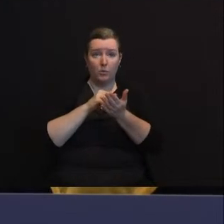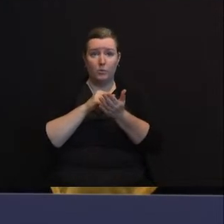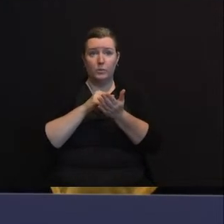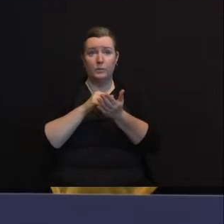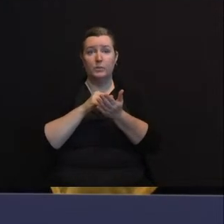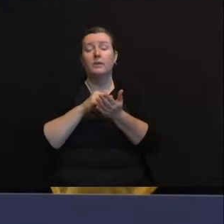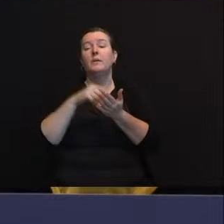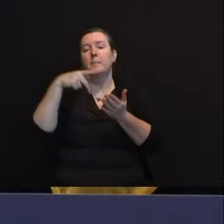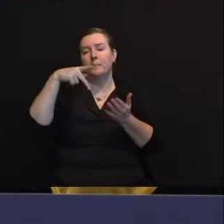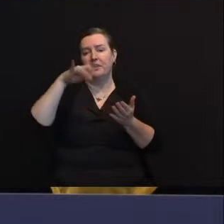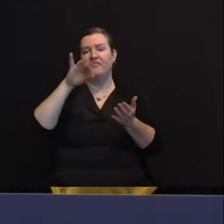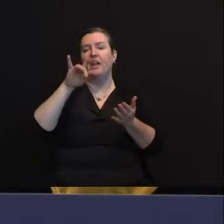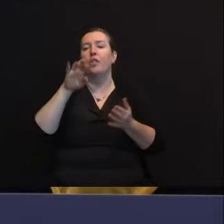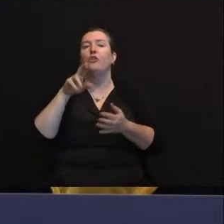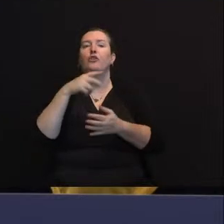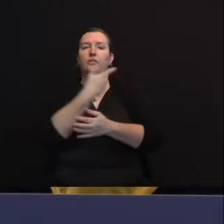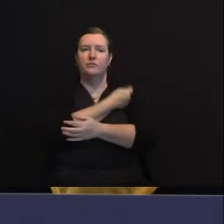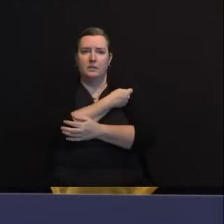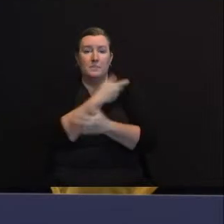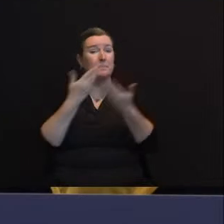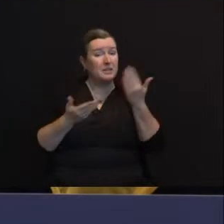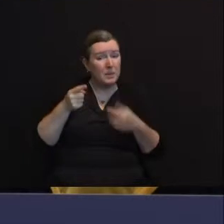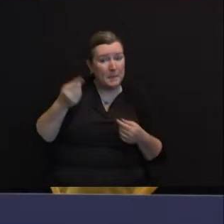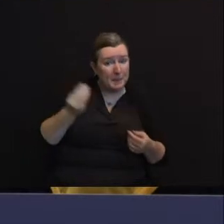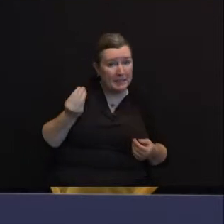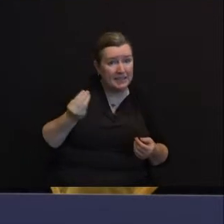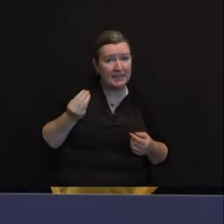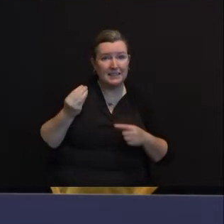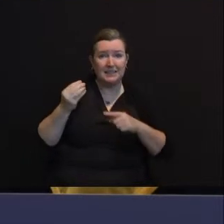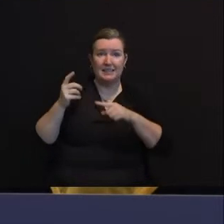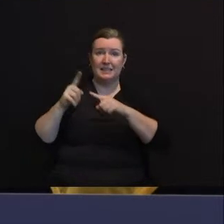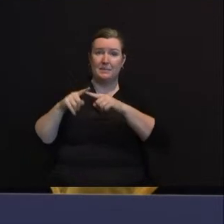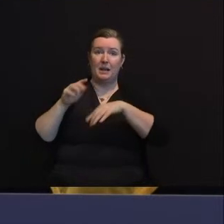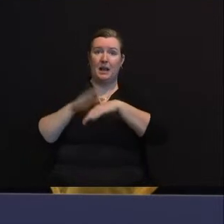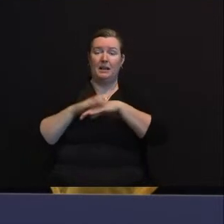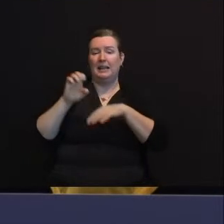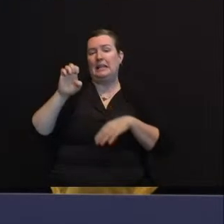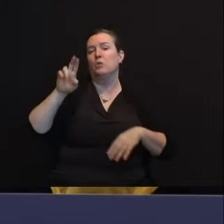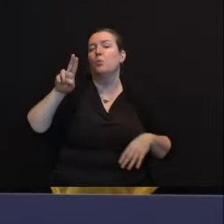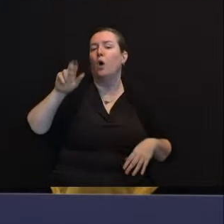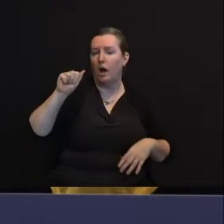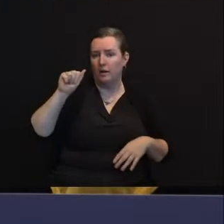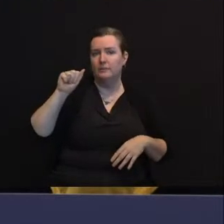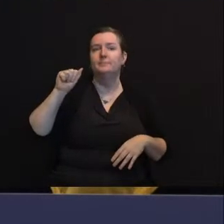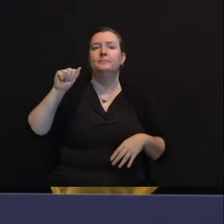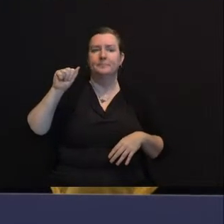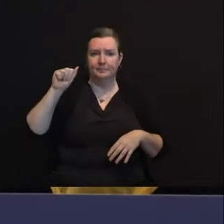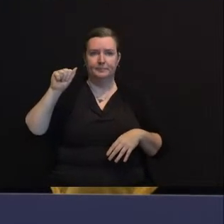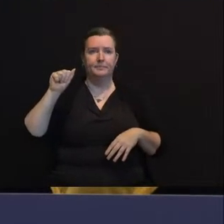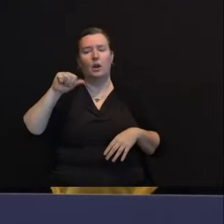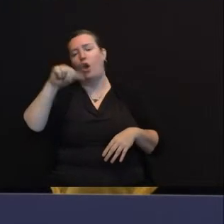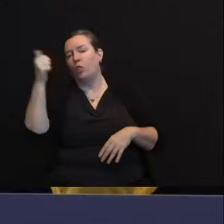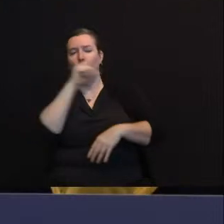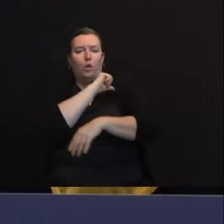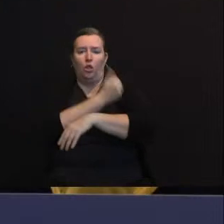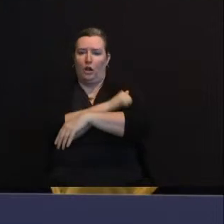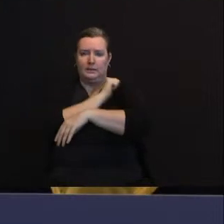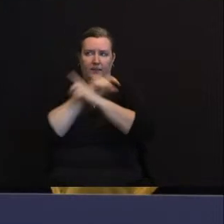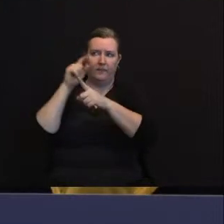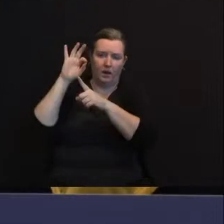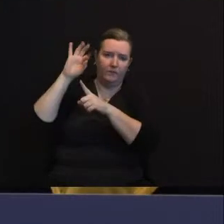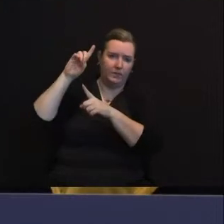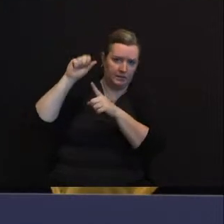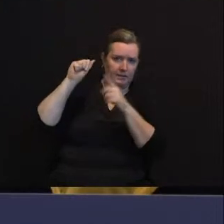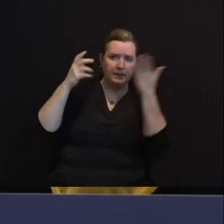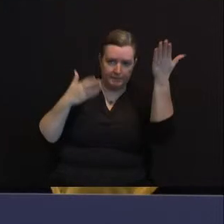see as early as Monday, I believe, depending on the EUA and related authorizations. The numbers I had been referring to